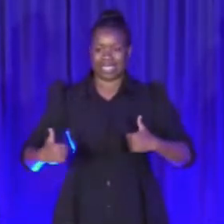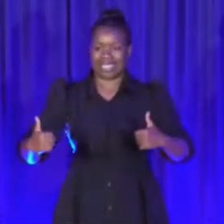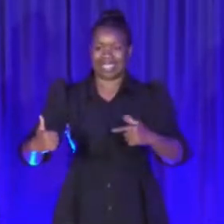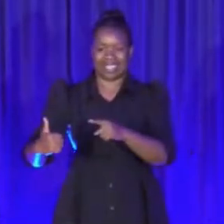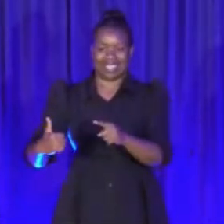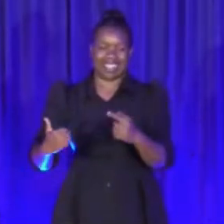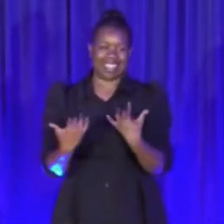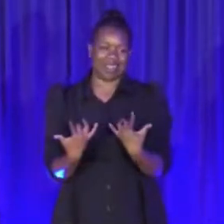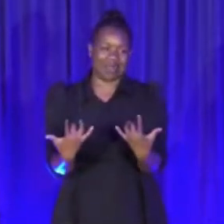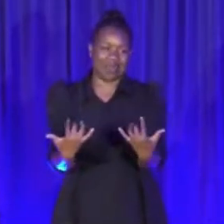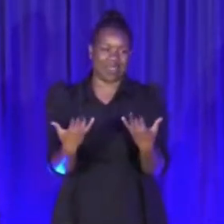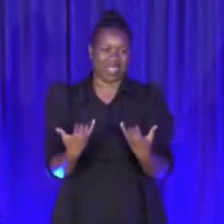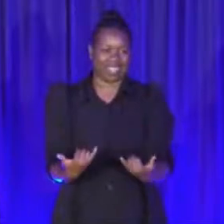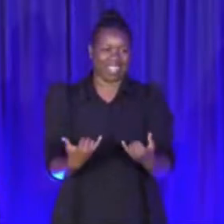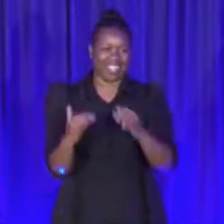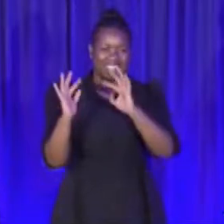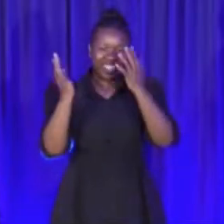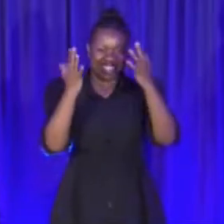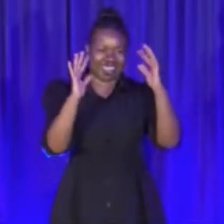audience.